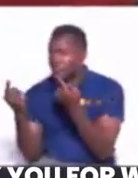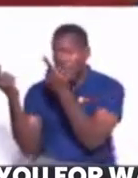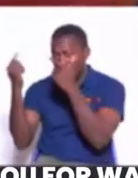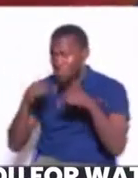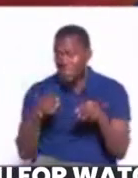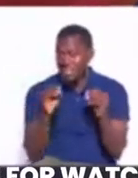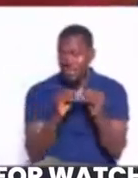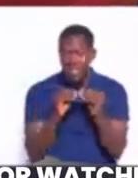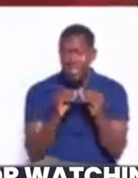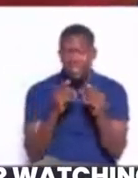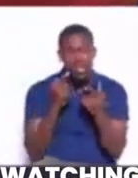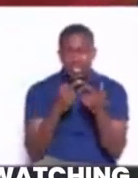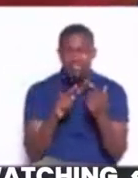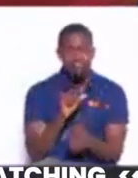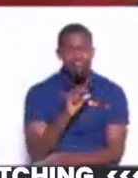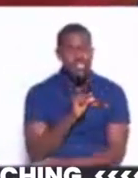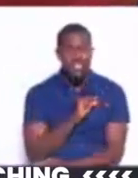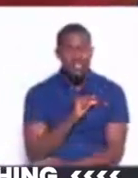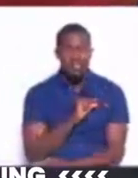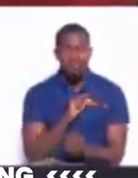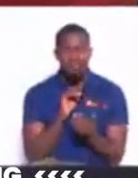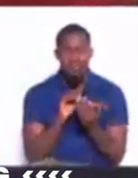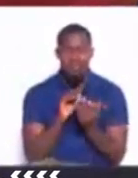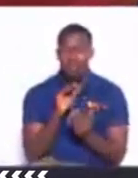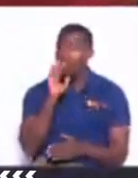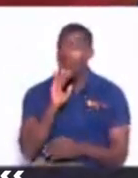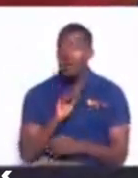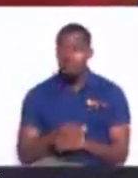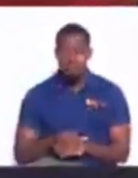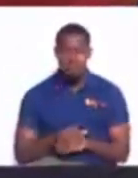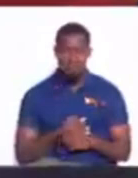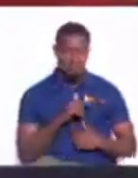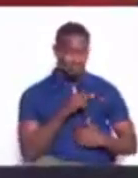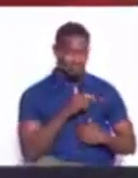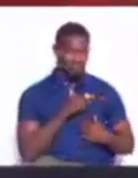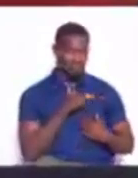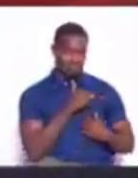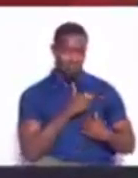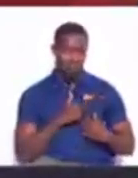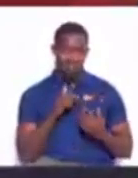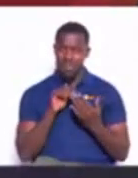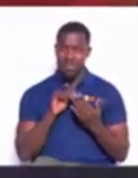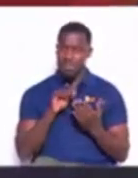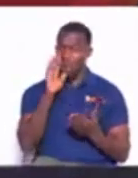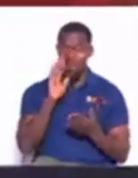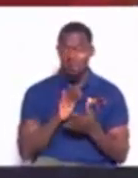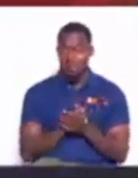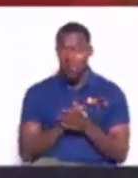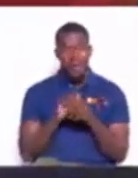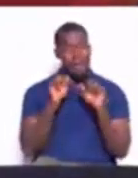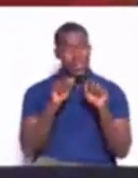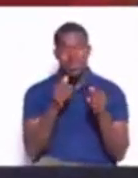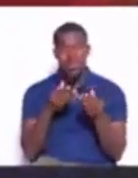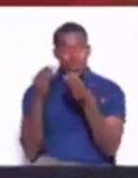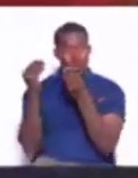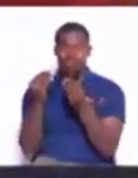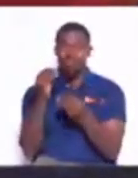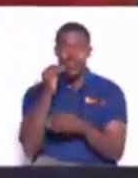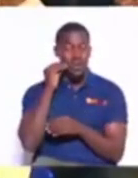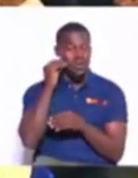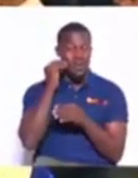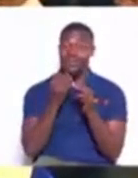You can leave this meeting with the burden of guilt off your shoulder. because there's grace for you